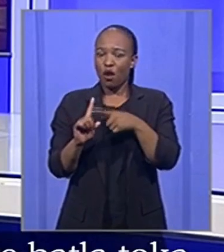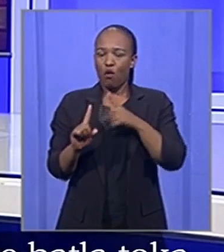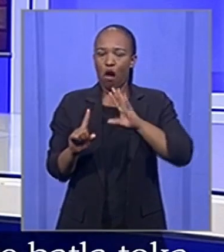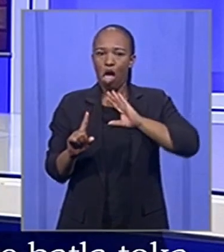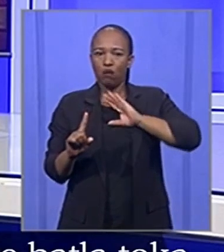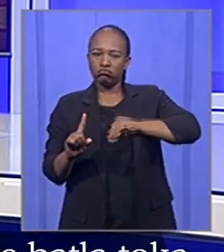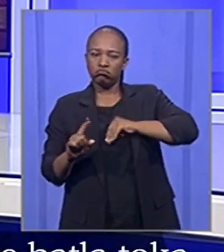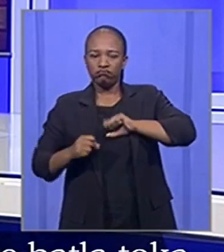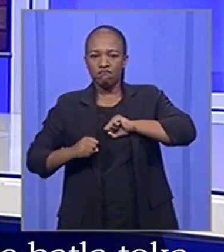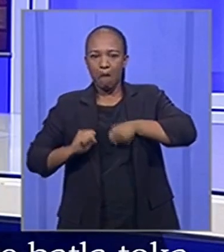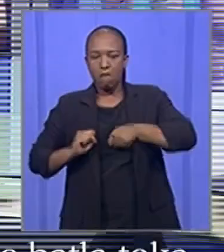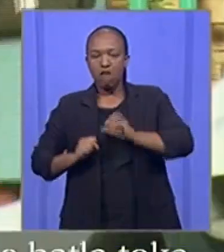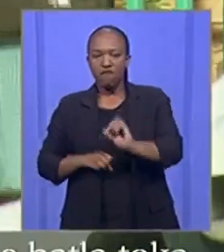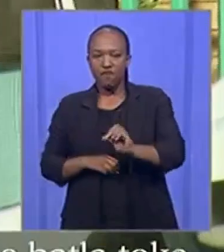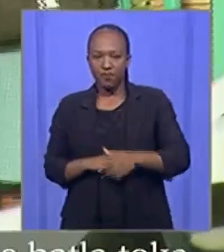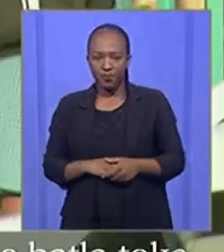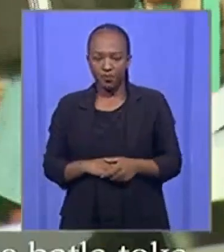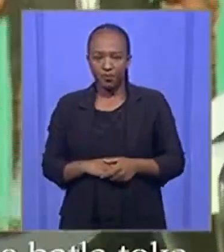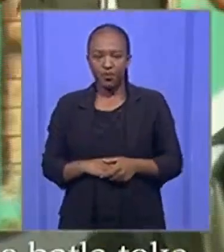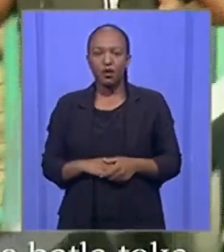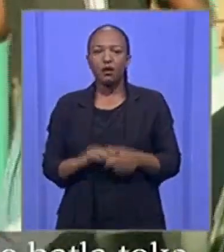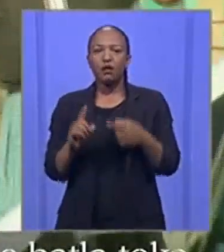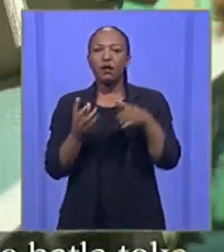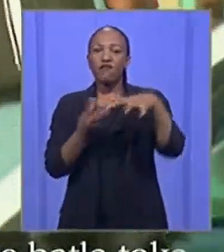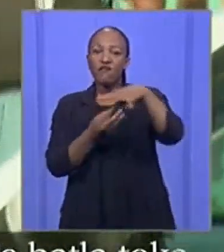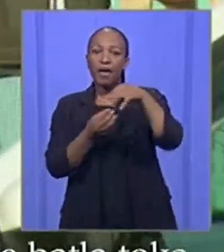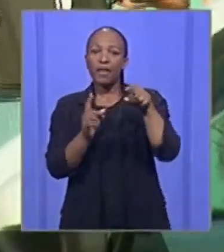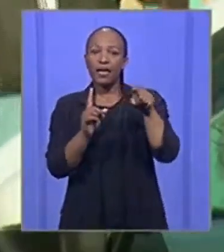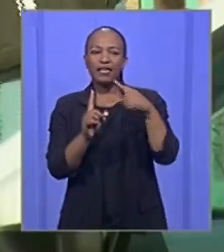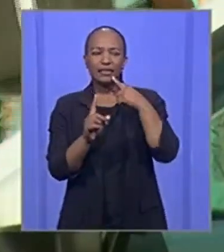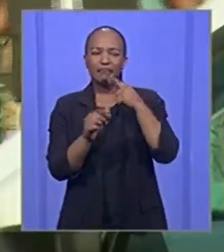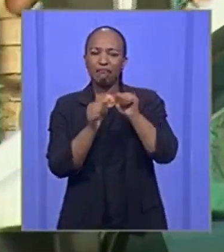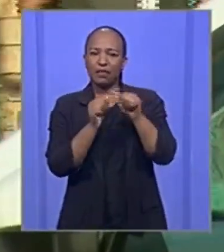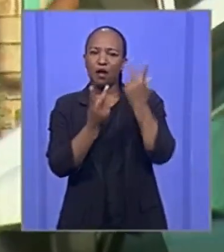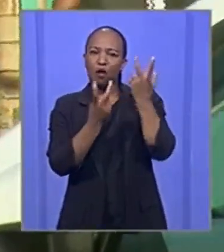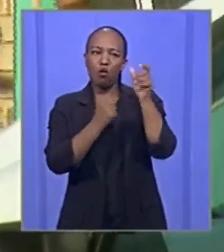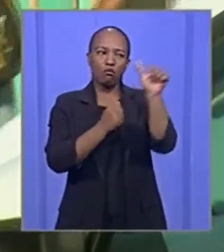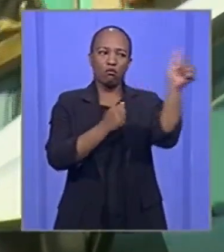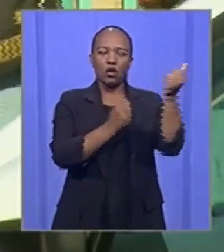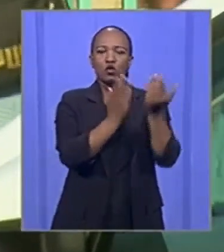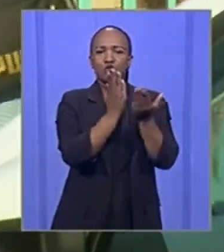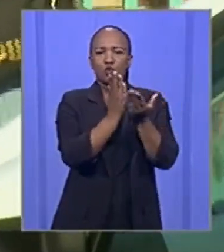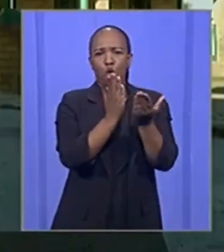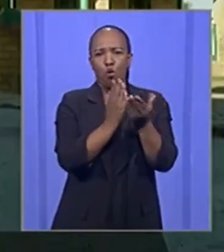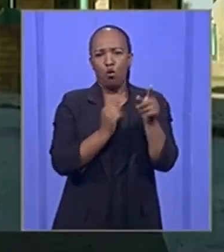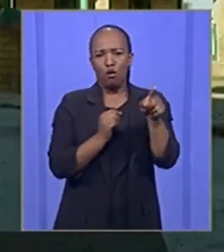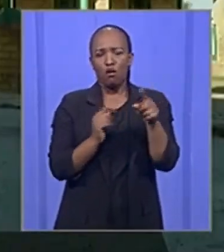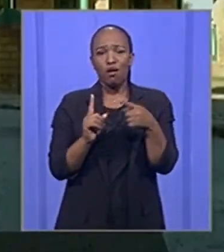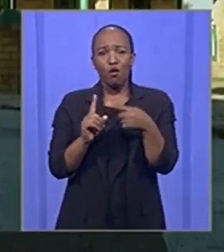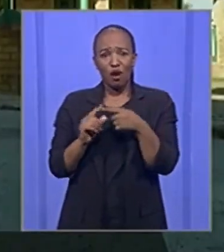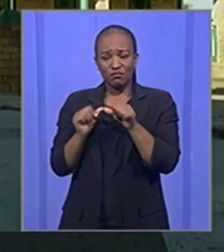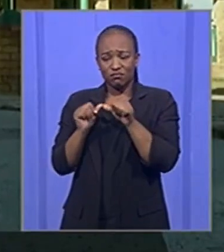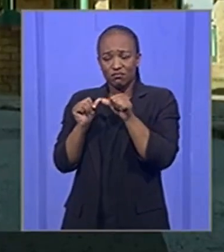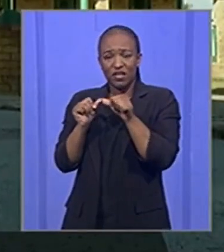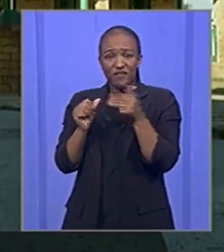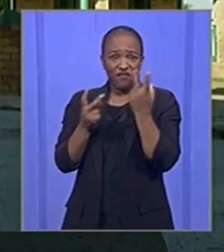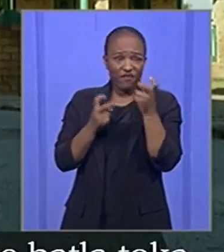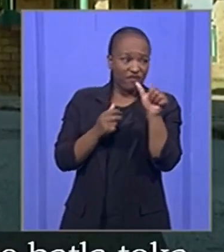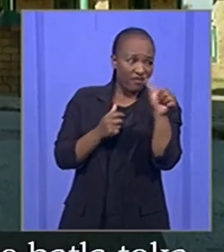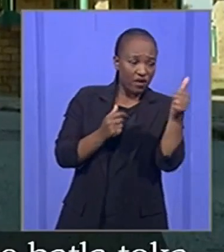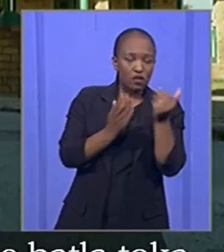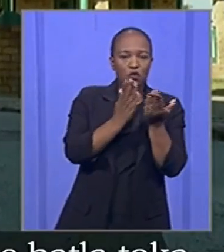maikutlo. Lelapa le akanya go batlela ngwana o bona sekolo se sengwe ka tsholofelo ya gore go tsena sekolo se sengwe go ka mo